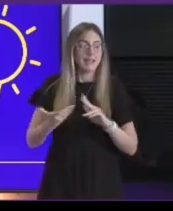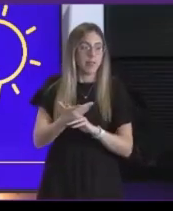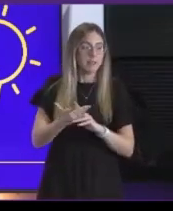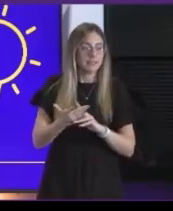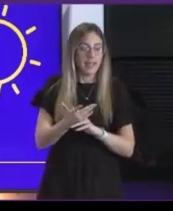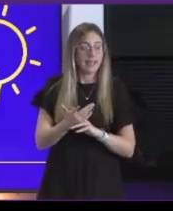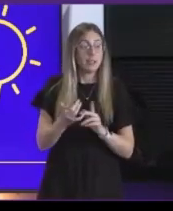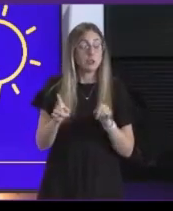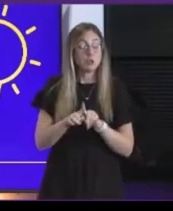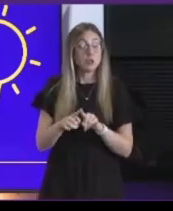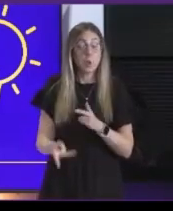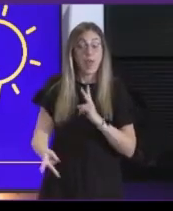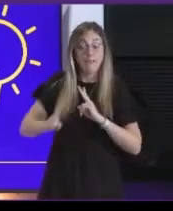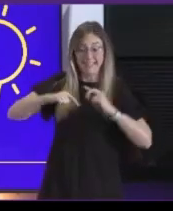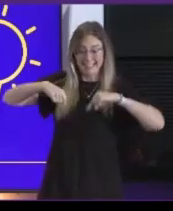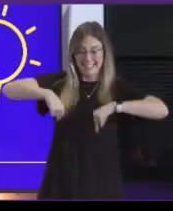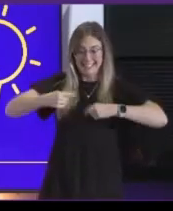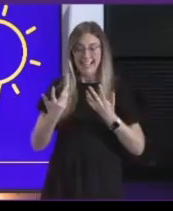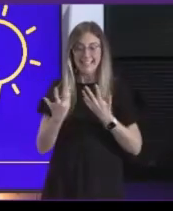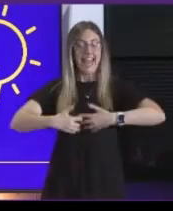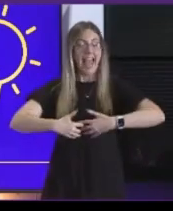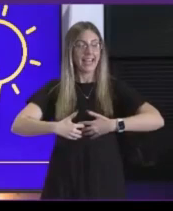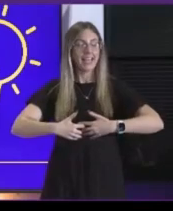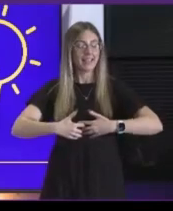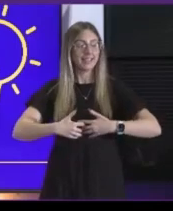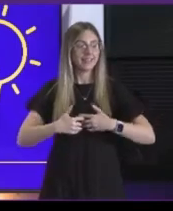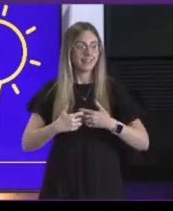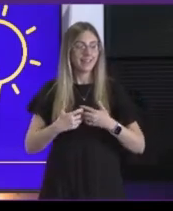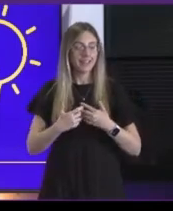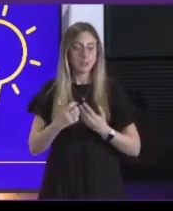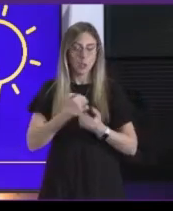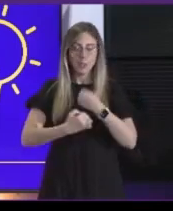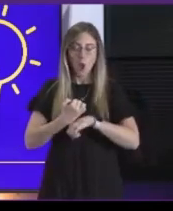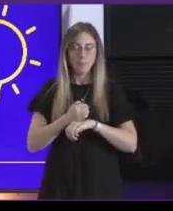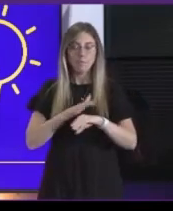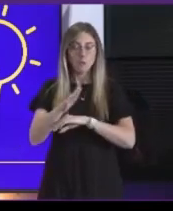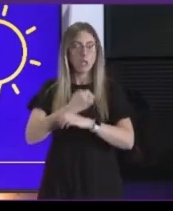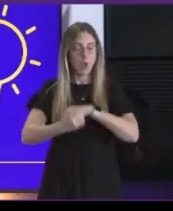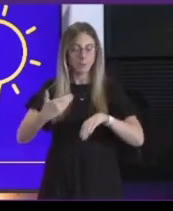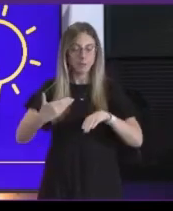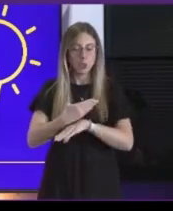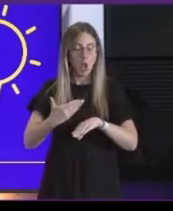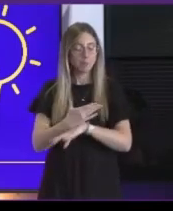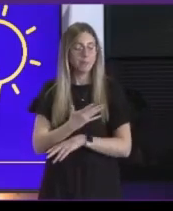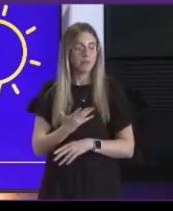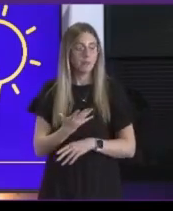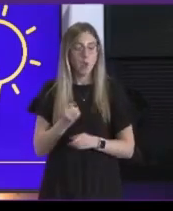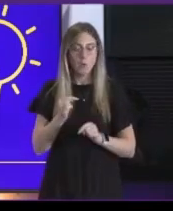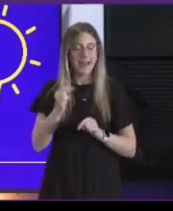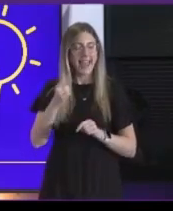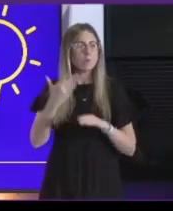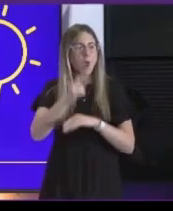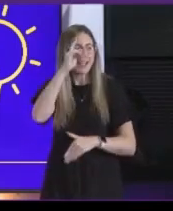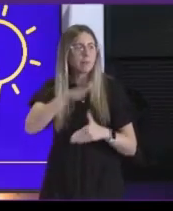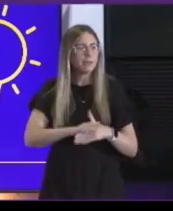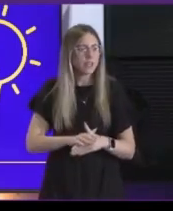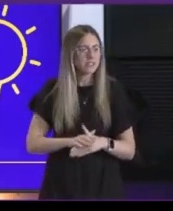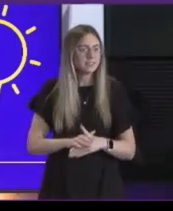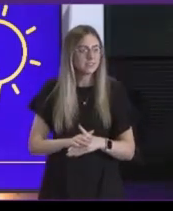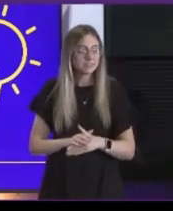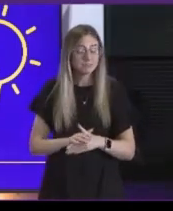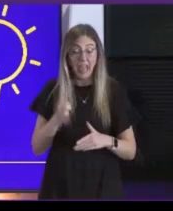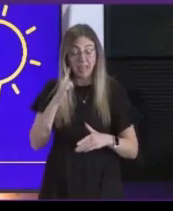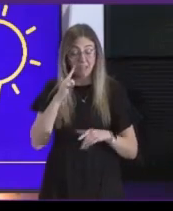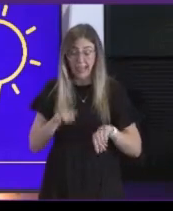tech companies and learn what it's like to be an engineer working for a tech company. I think Teach Access has been a really great